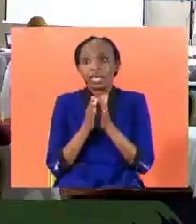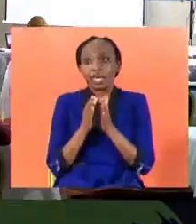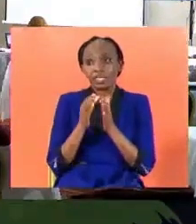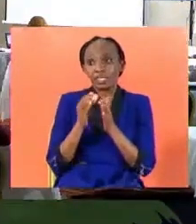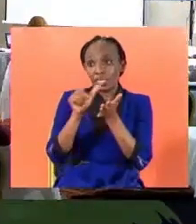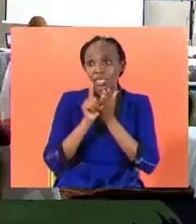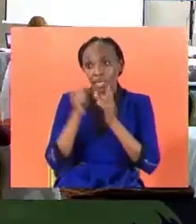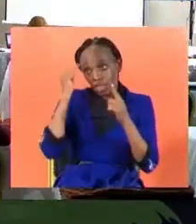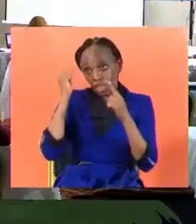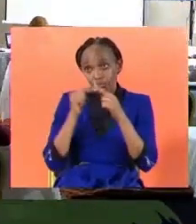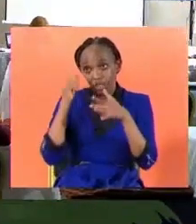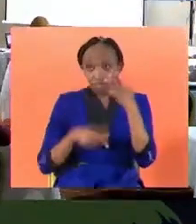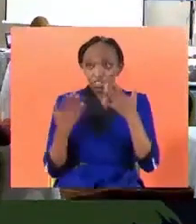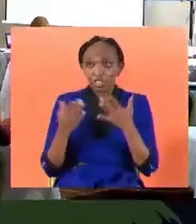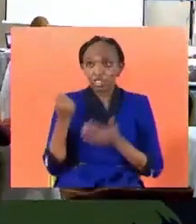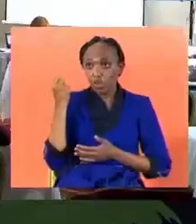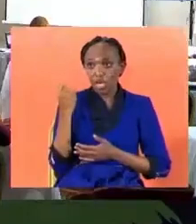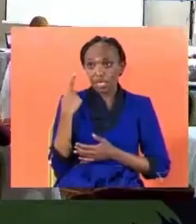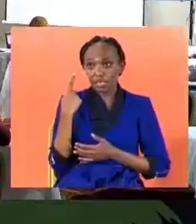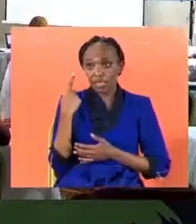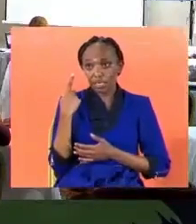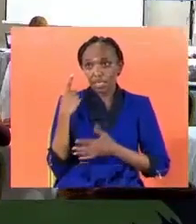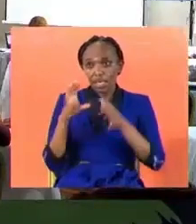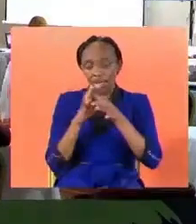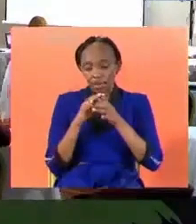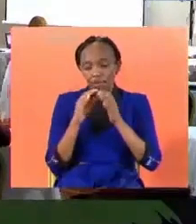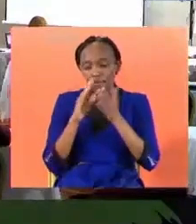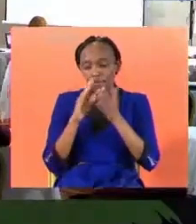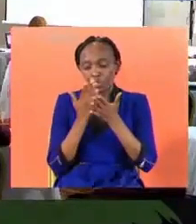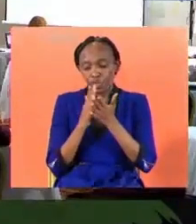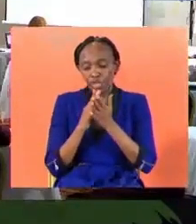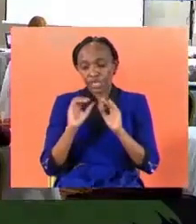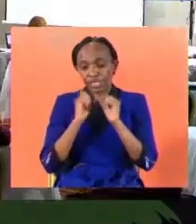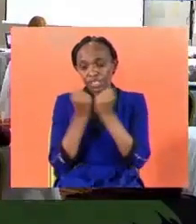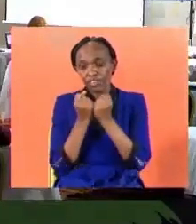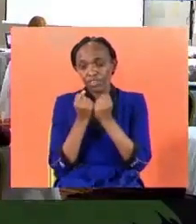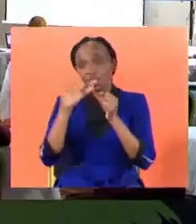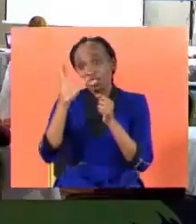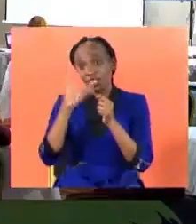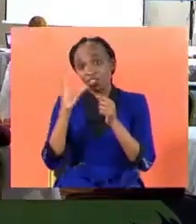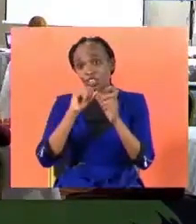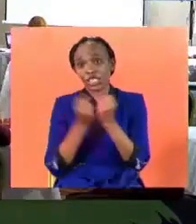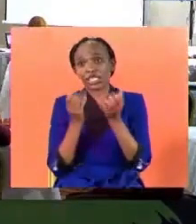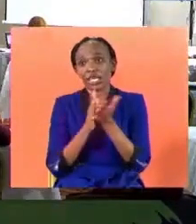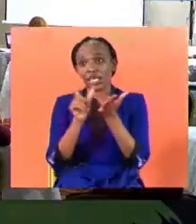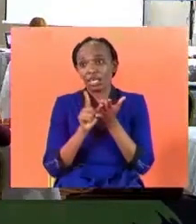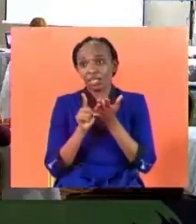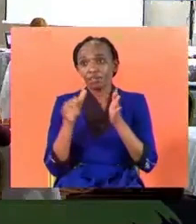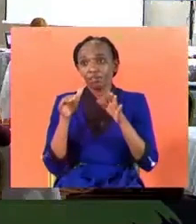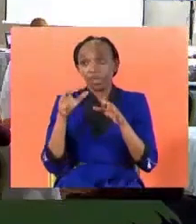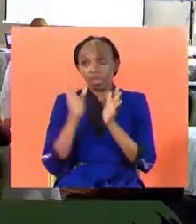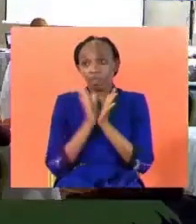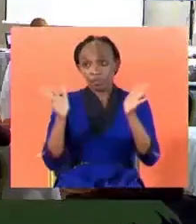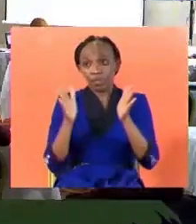was to understand the linkages between the civil society and debt, the citizenship commitment